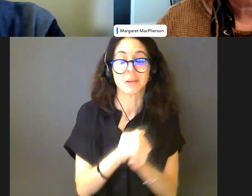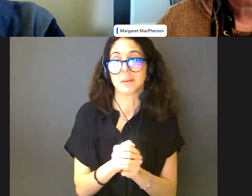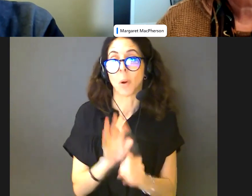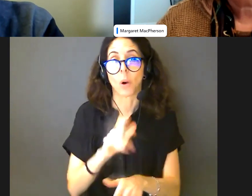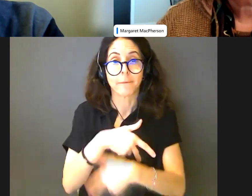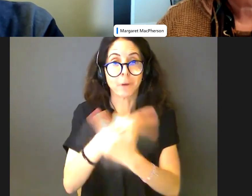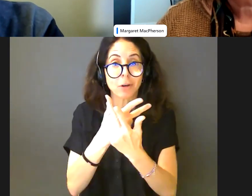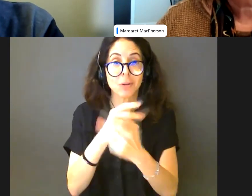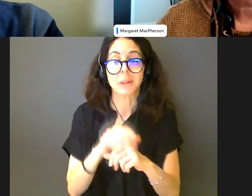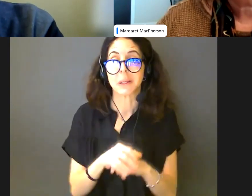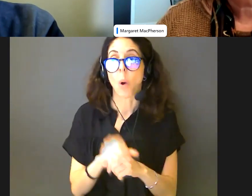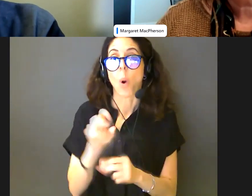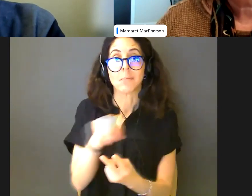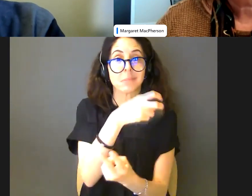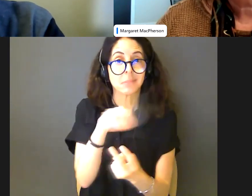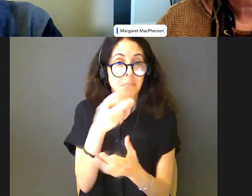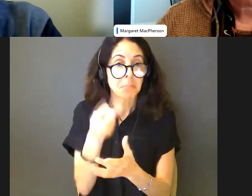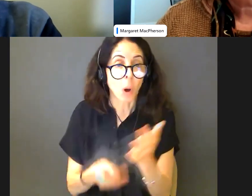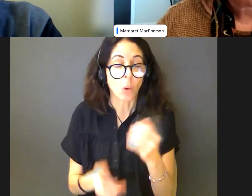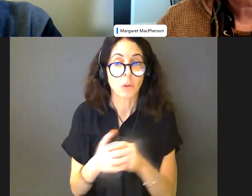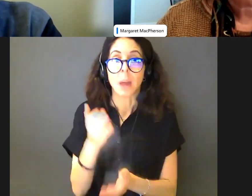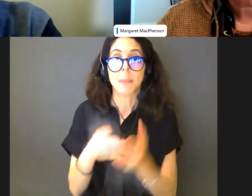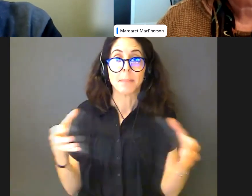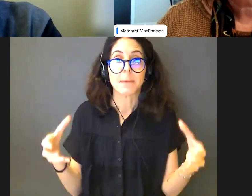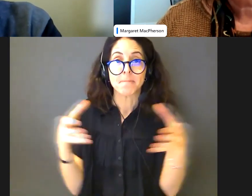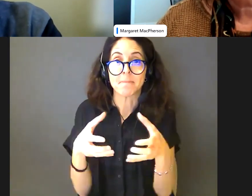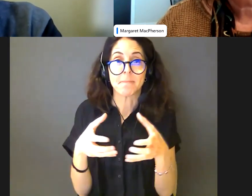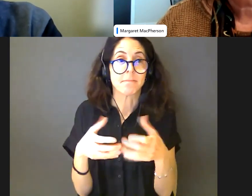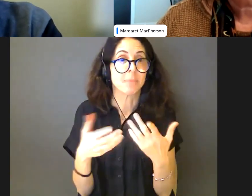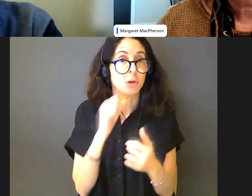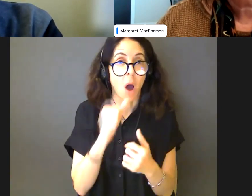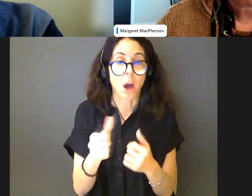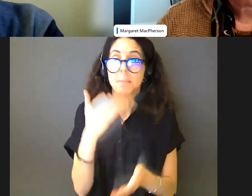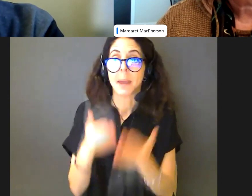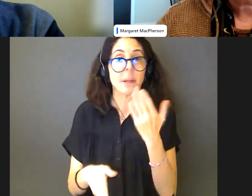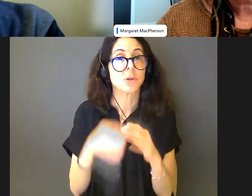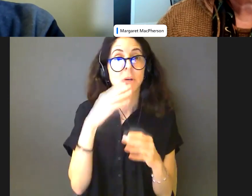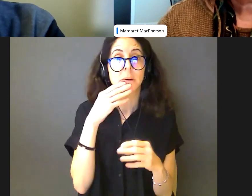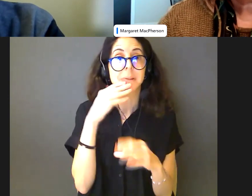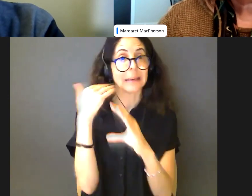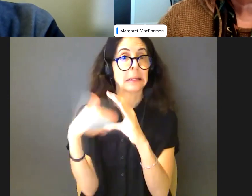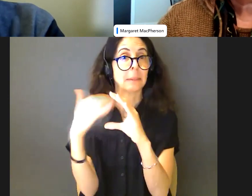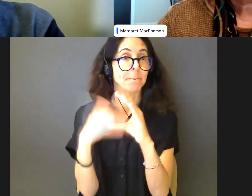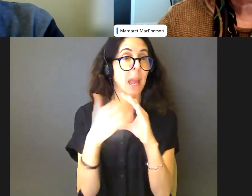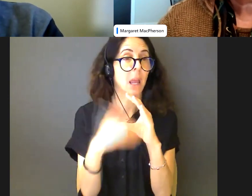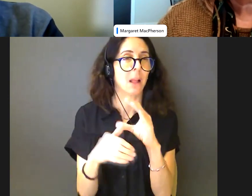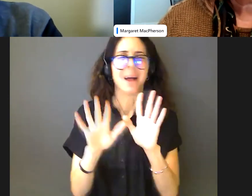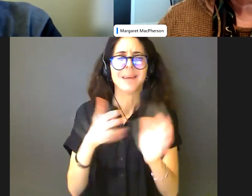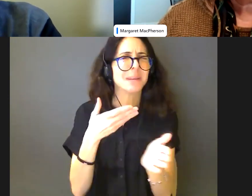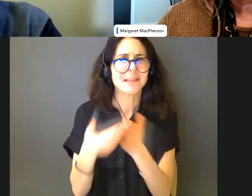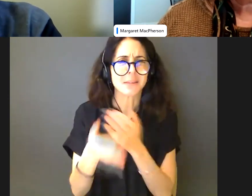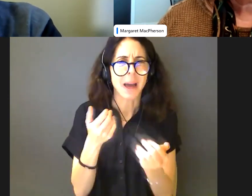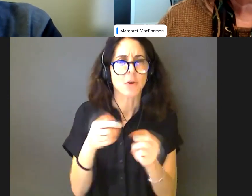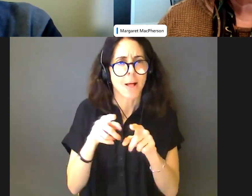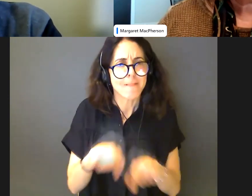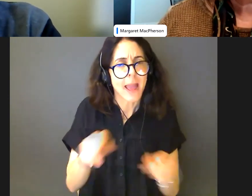a combination of both. They may just have mailing lists and emailing back and forth. But regardless, they learn about what to